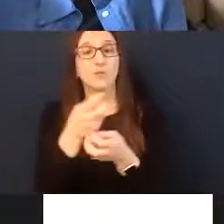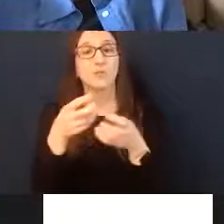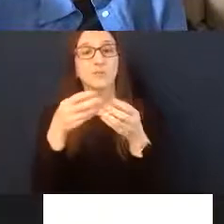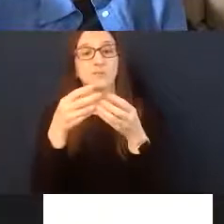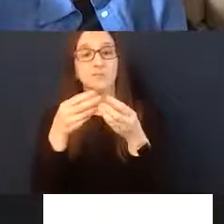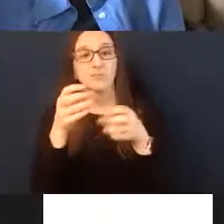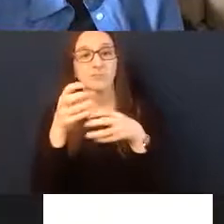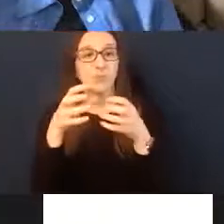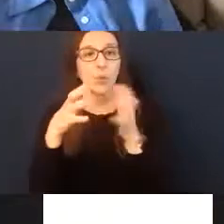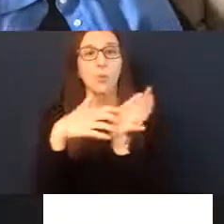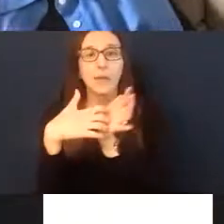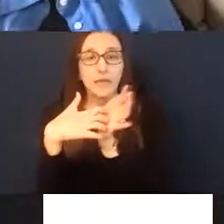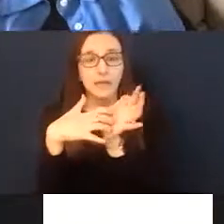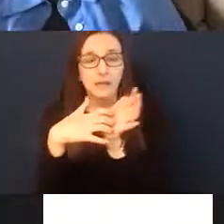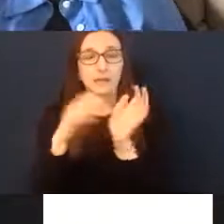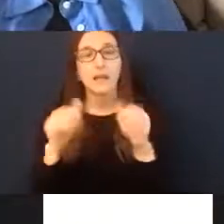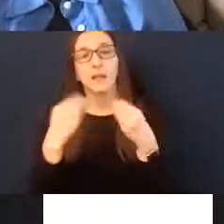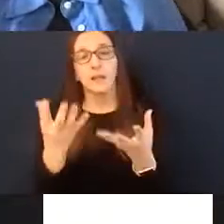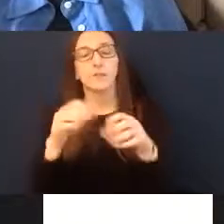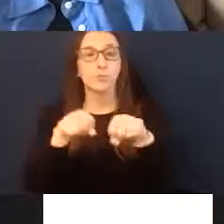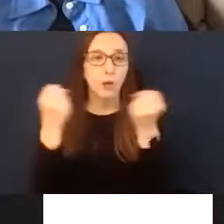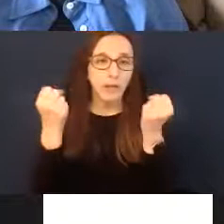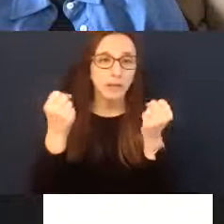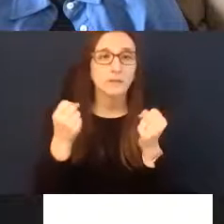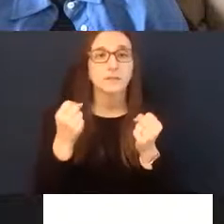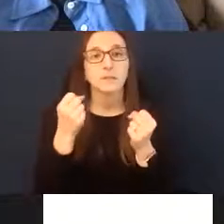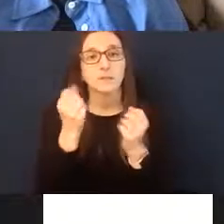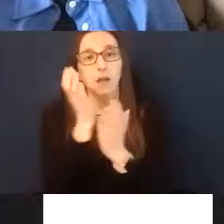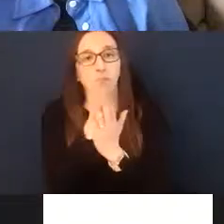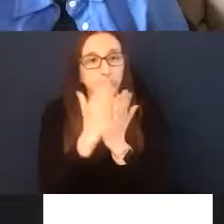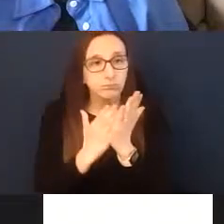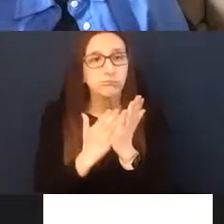breaks, and even osteoporosis.